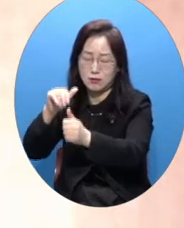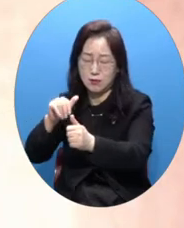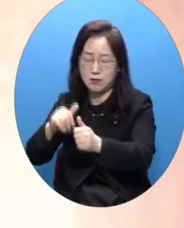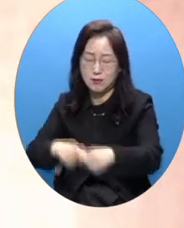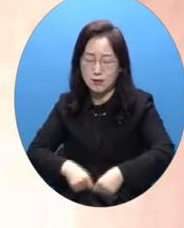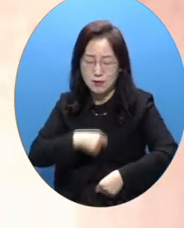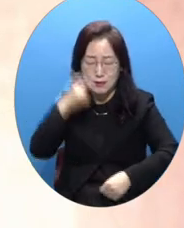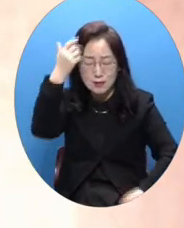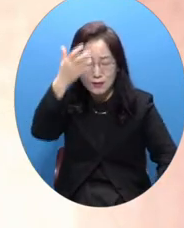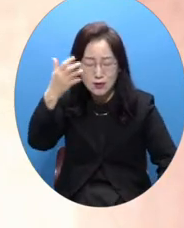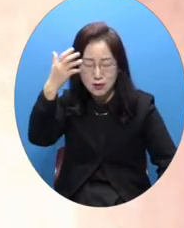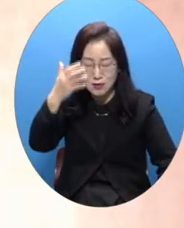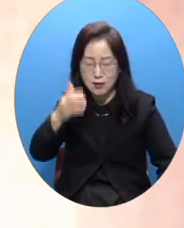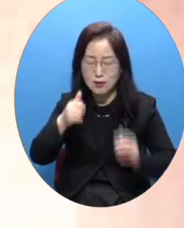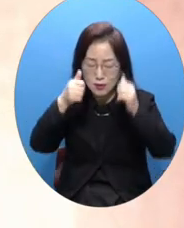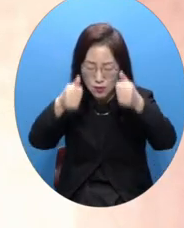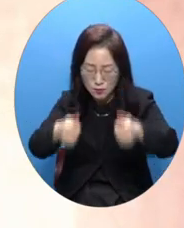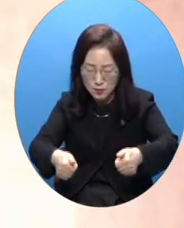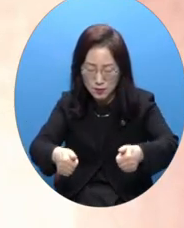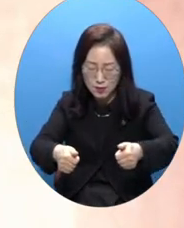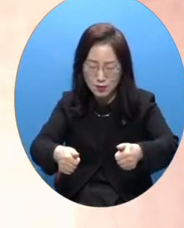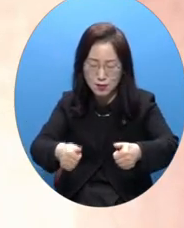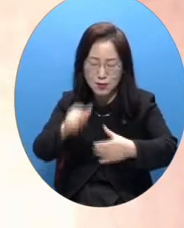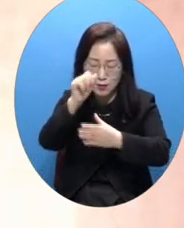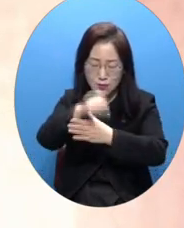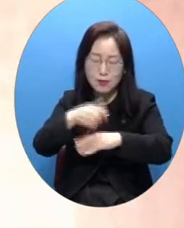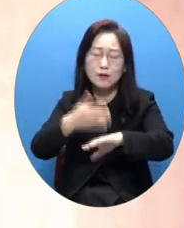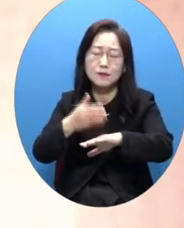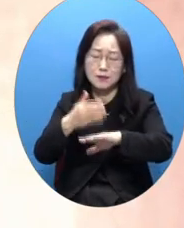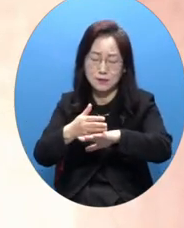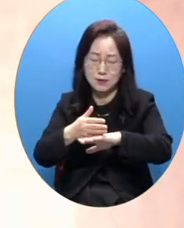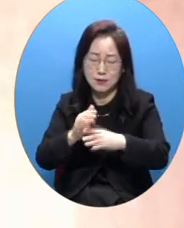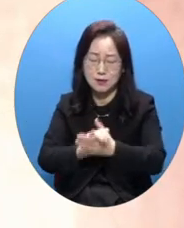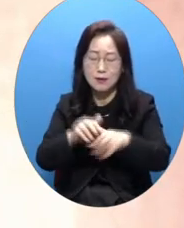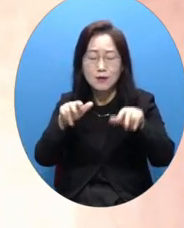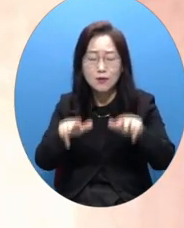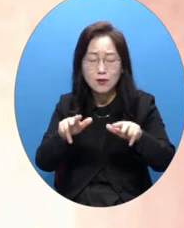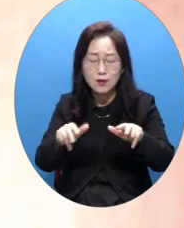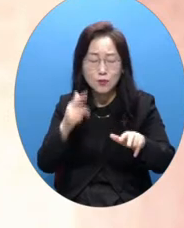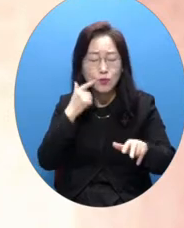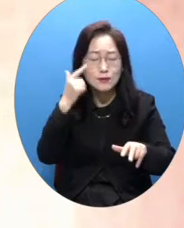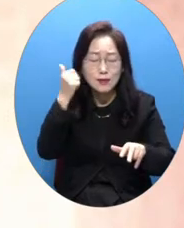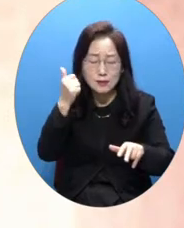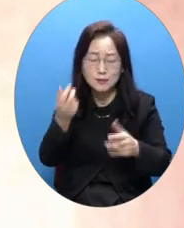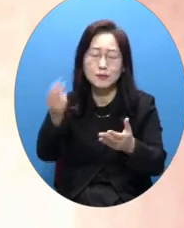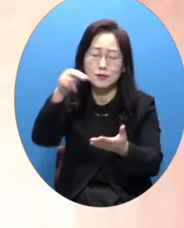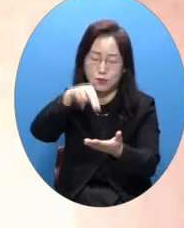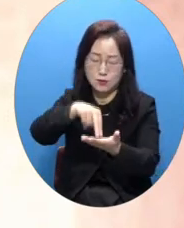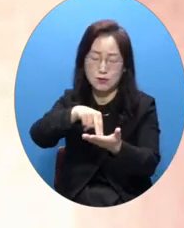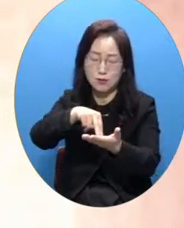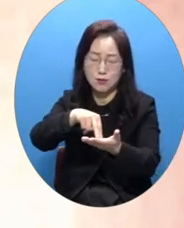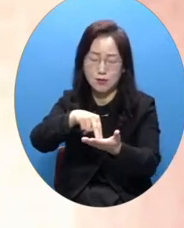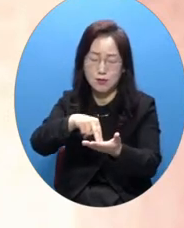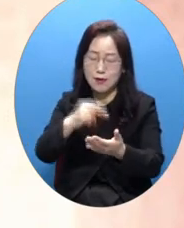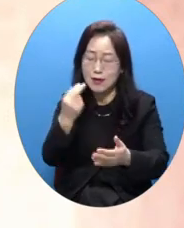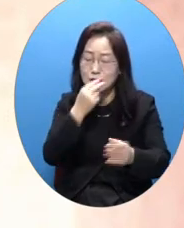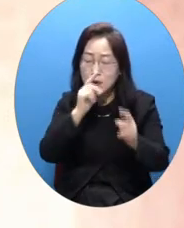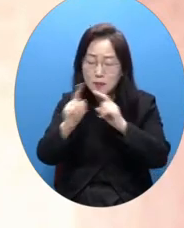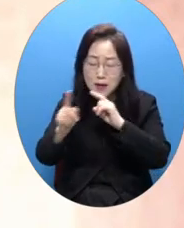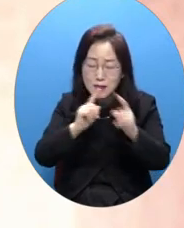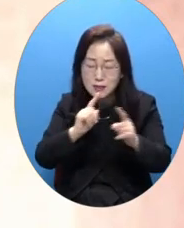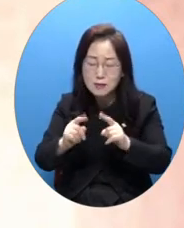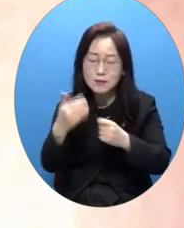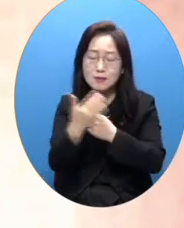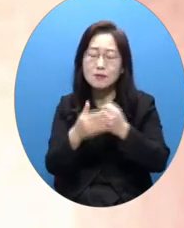for bringing each one of us to the place of the worship service today we give thanks to you father God you have called